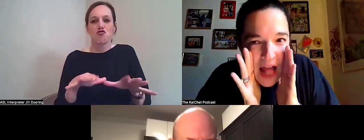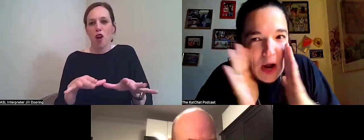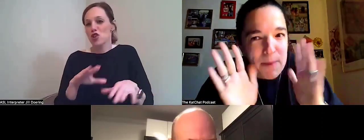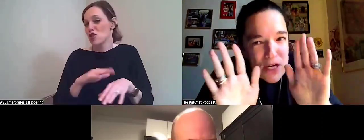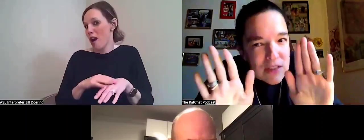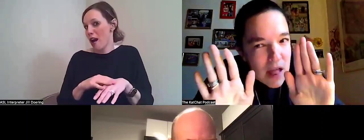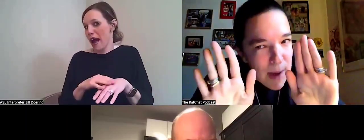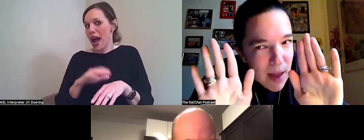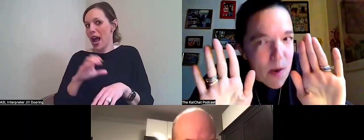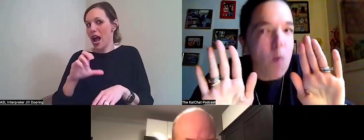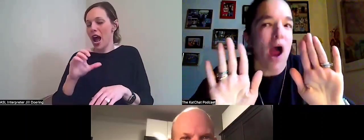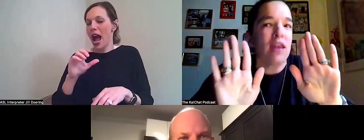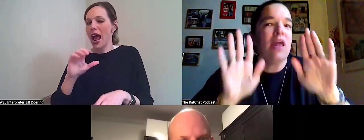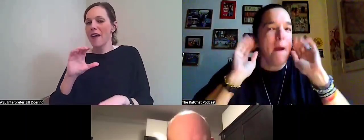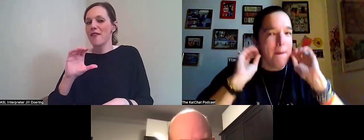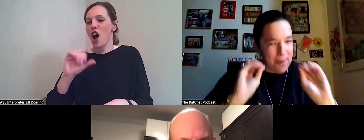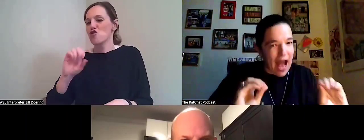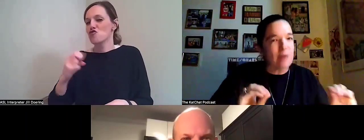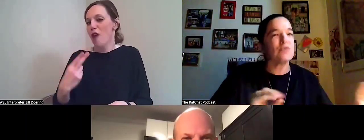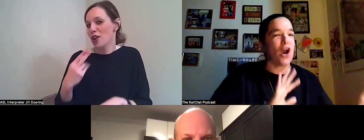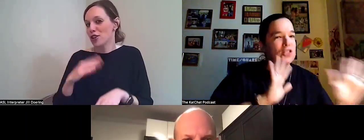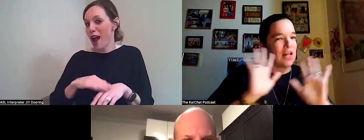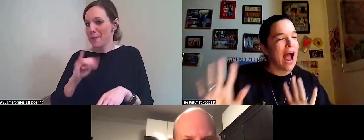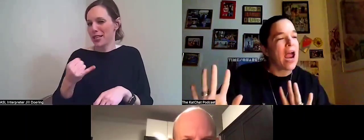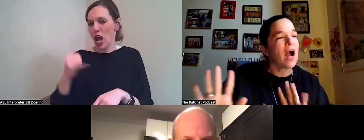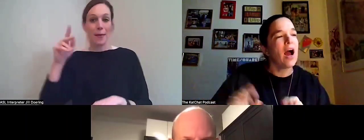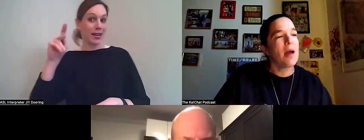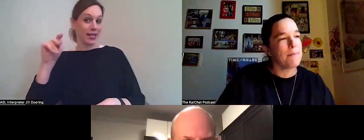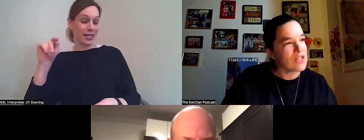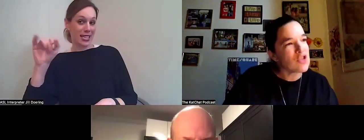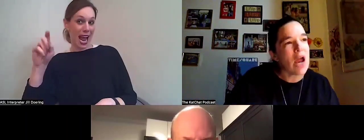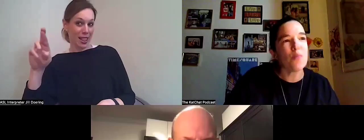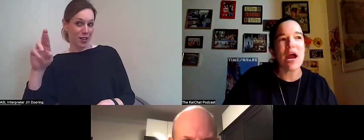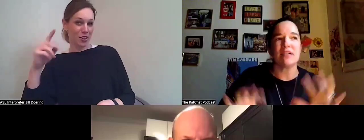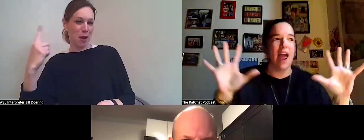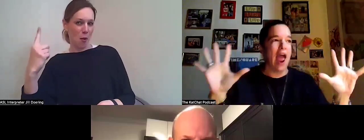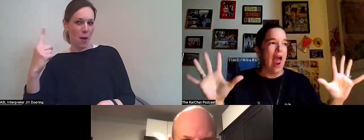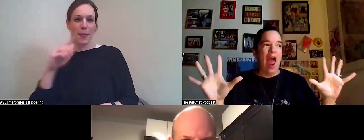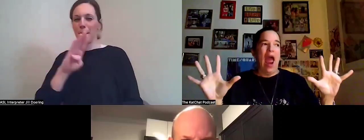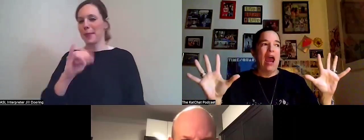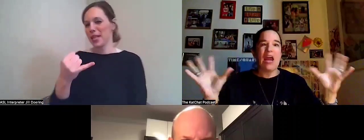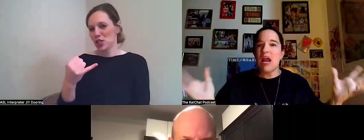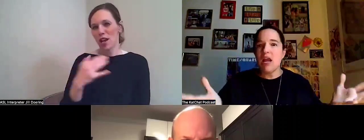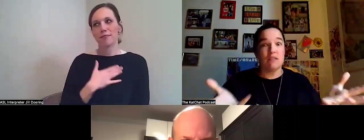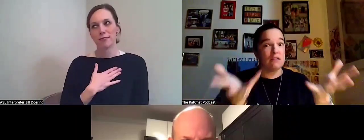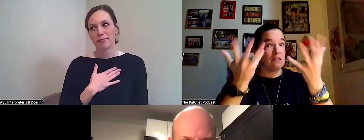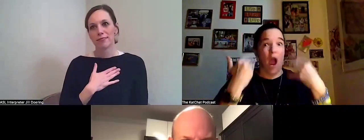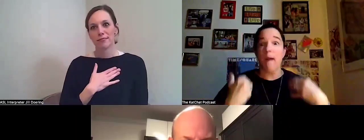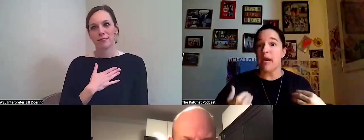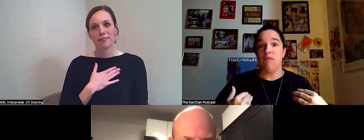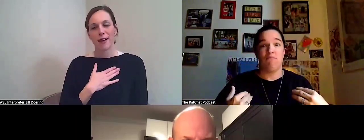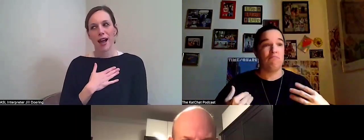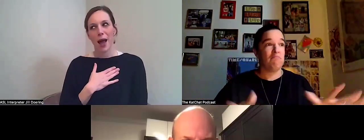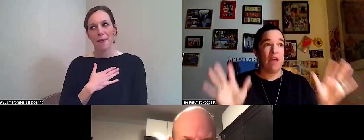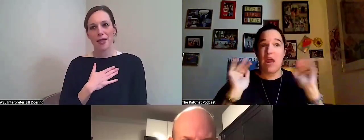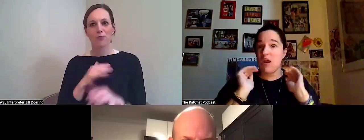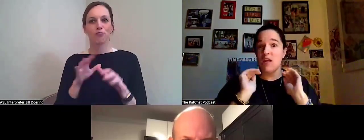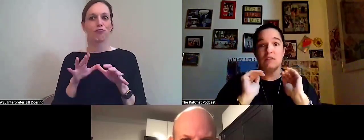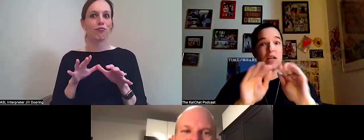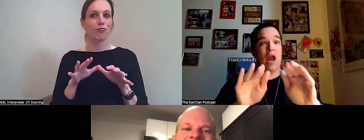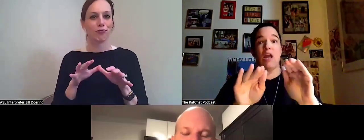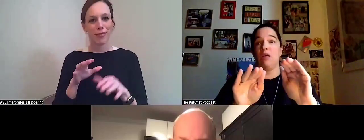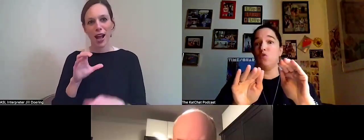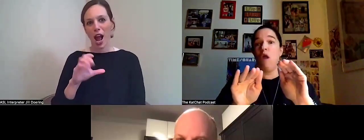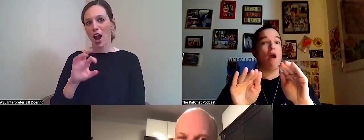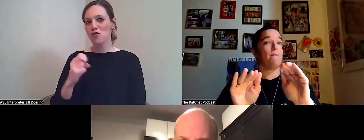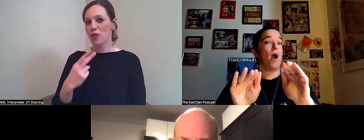Sorry, Tyler, but you're still my number one. But I'm starting to like BJ Britt. He's coming.